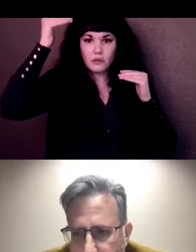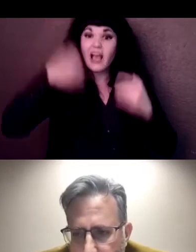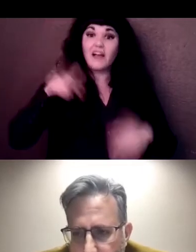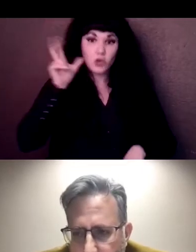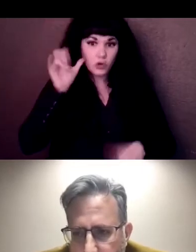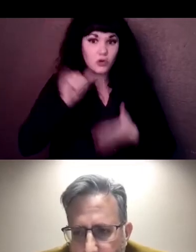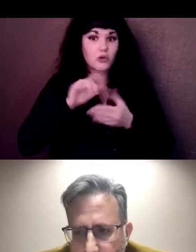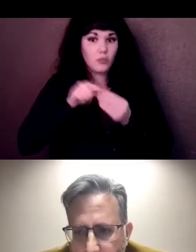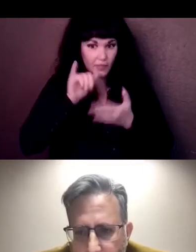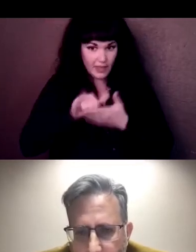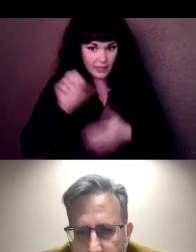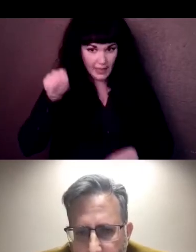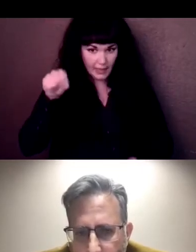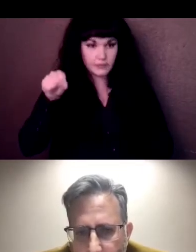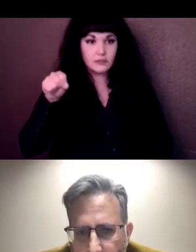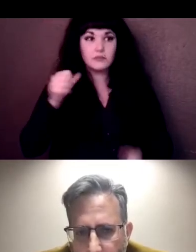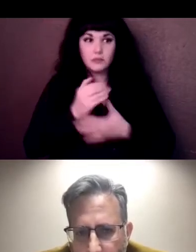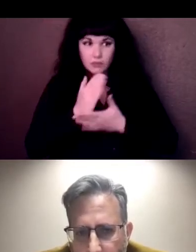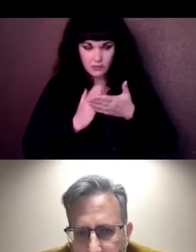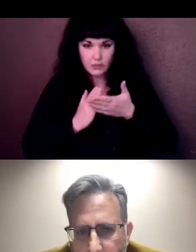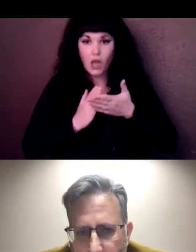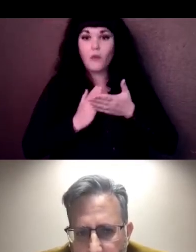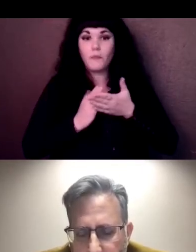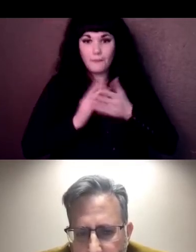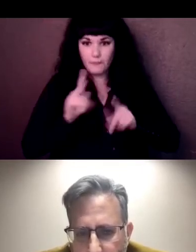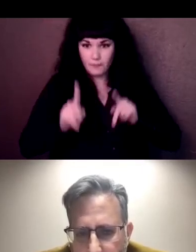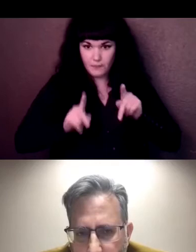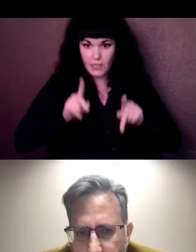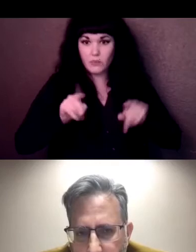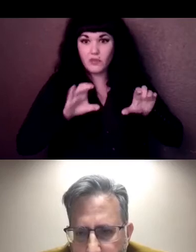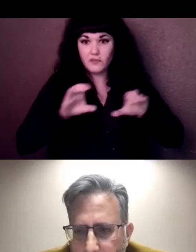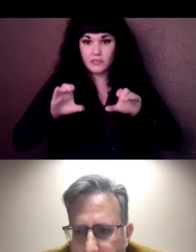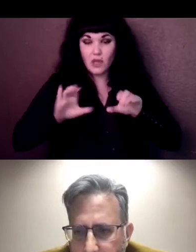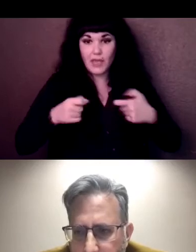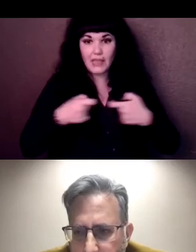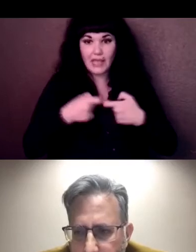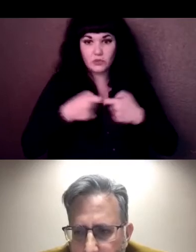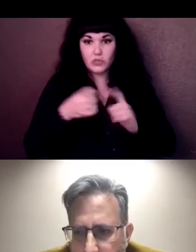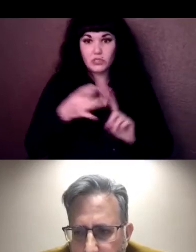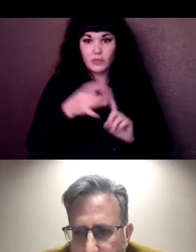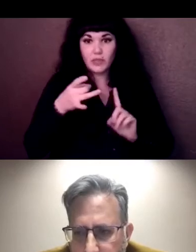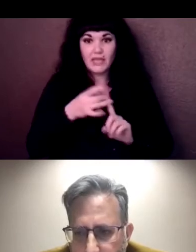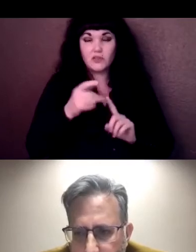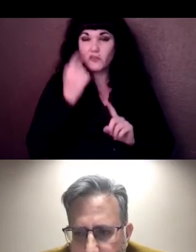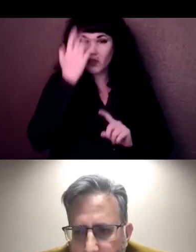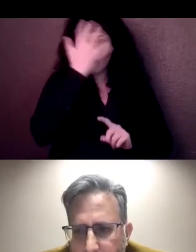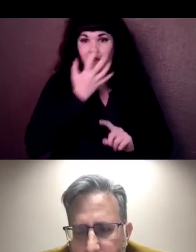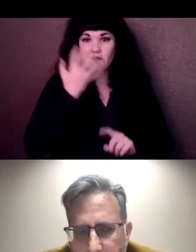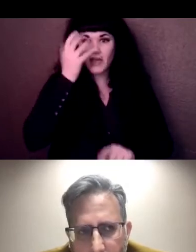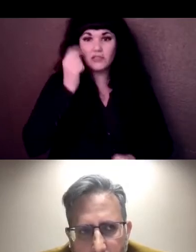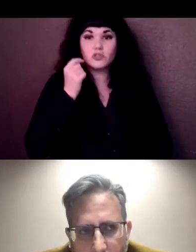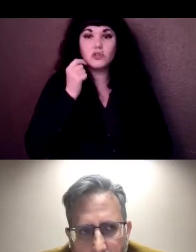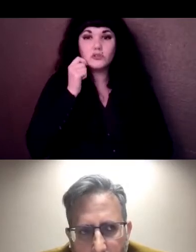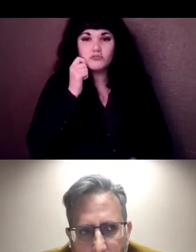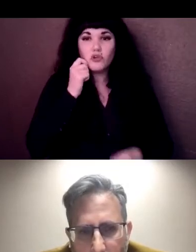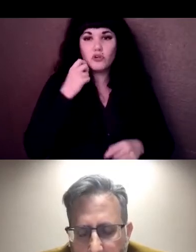Yes. Some individuals have done electrical stimulation on the facial nerves, the facial muscles. I've seen this,